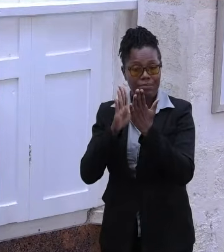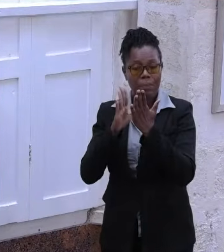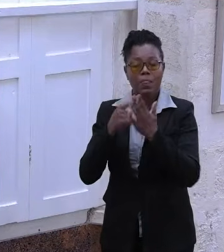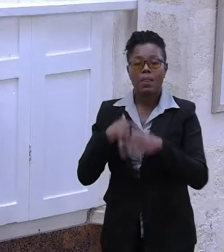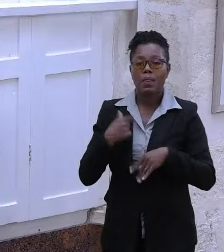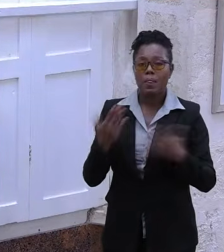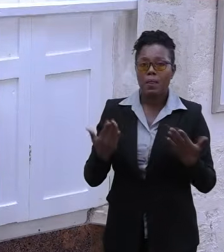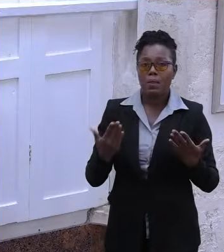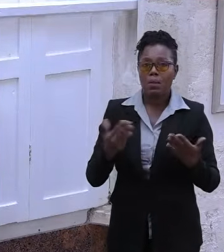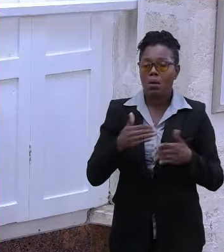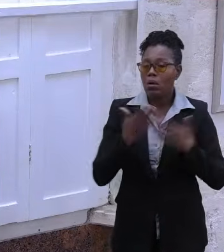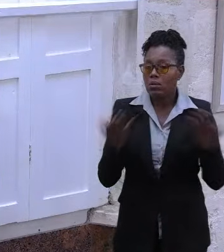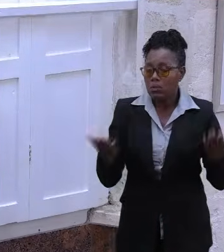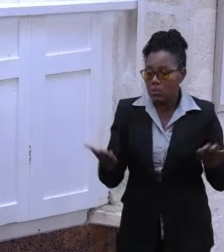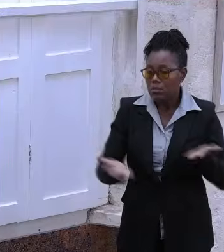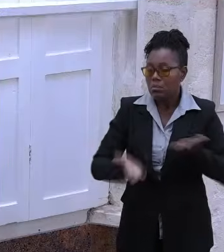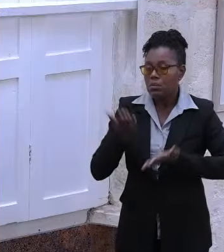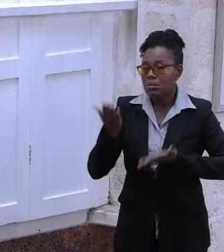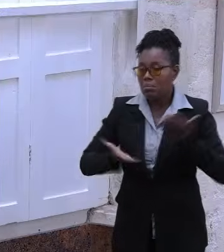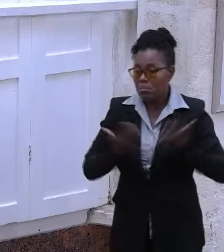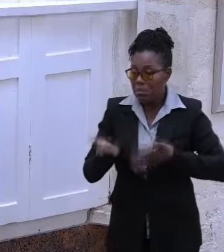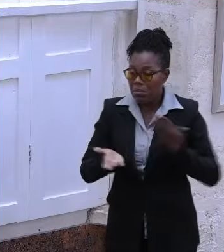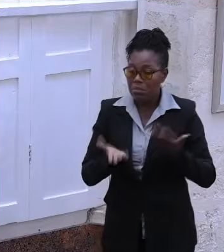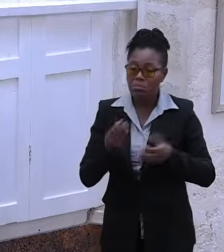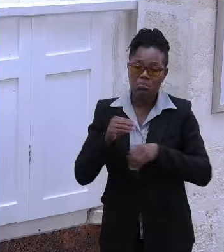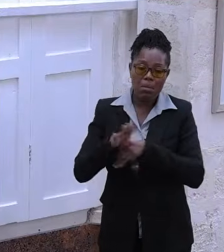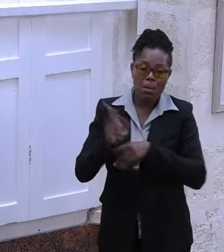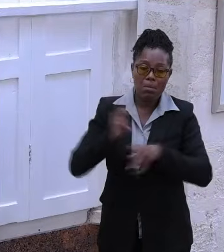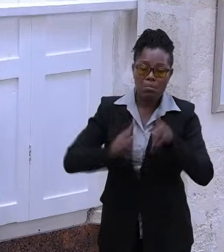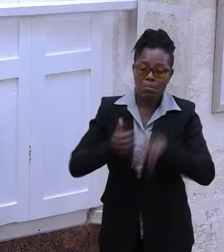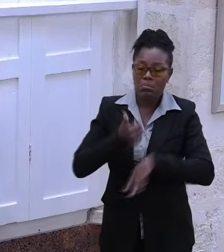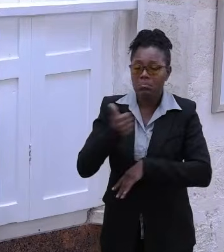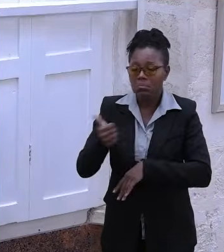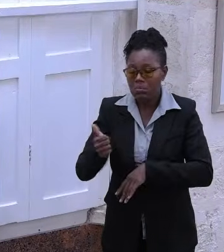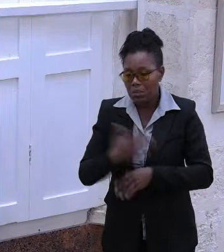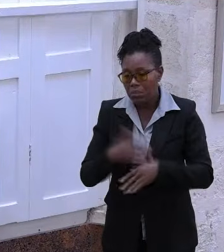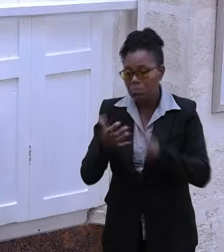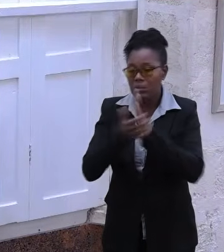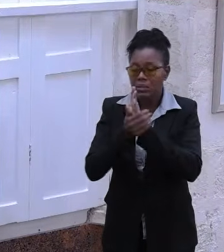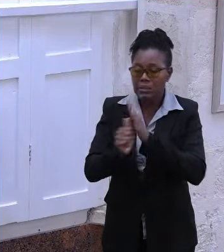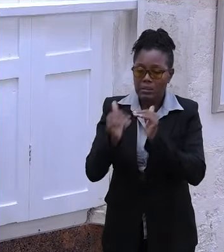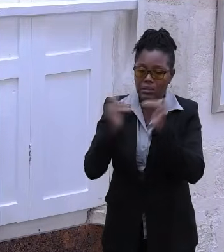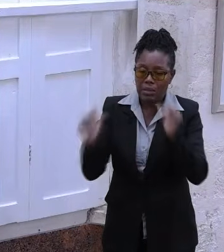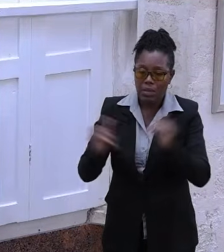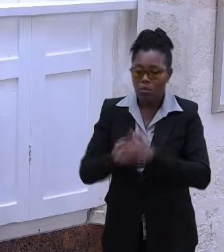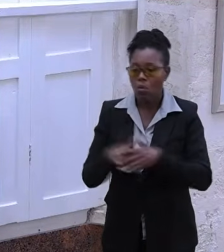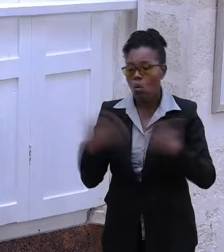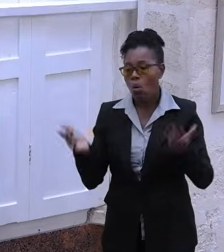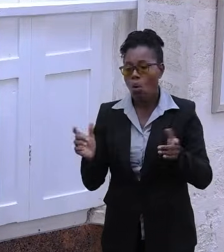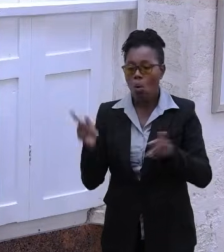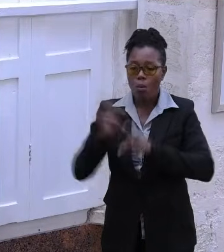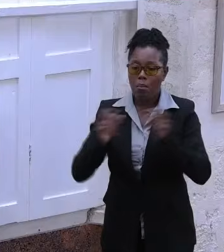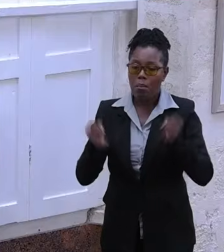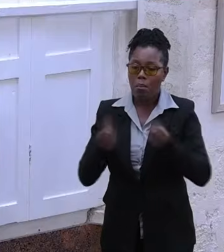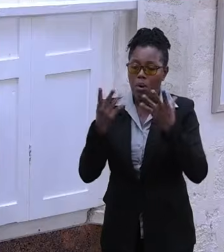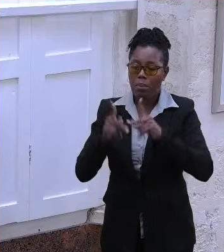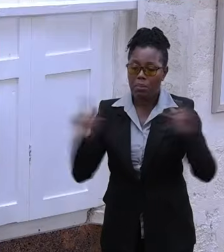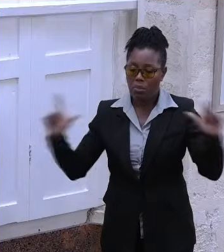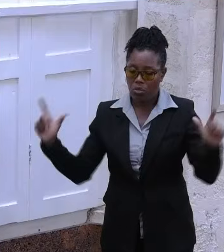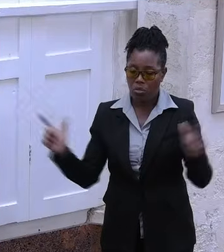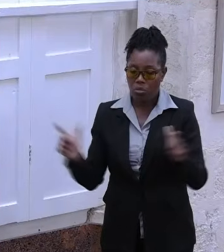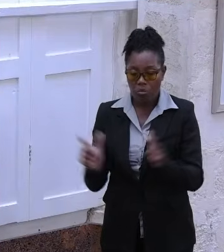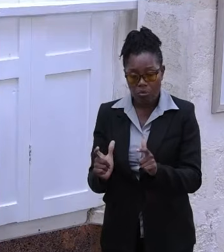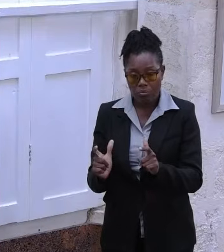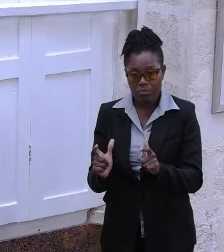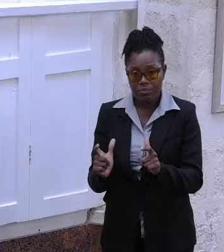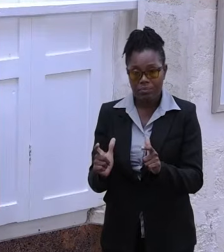the other things that may have been mentioned even by myself, issues pertaining to the skills level and depopulation and all that. We know all of that. Dealing with